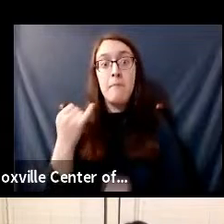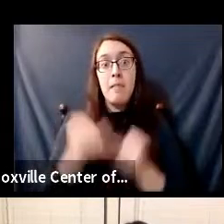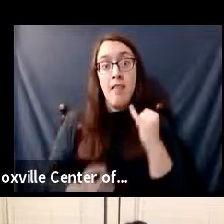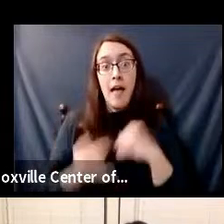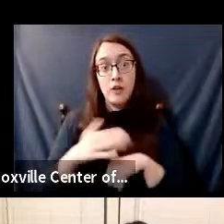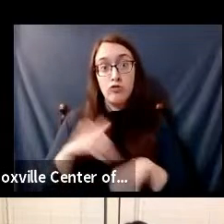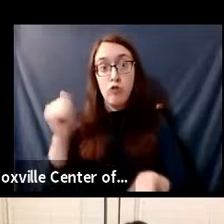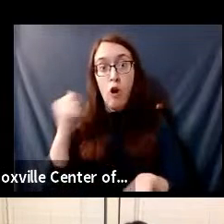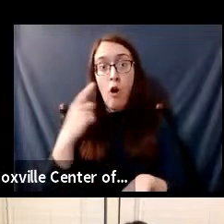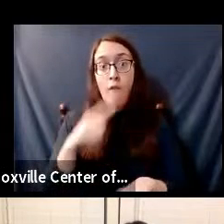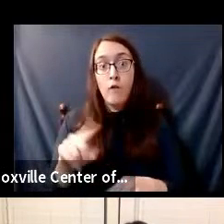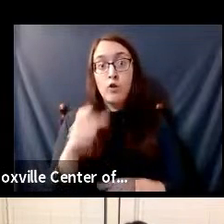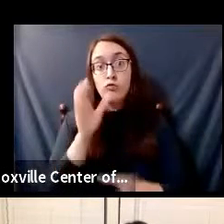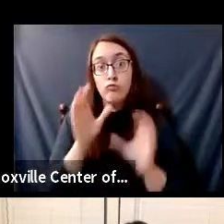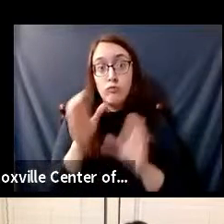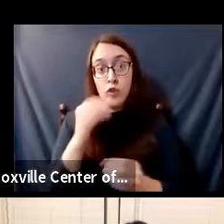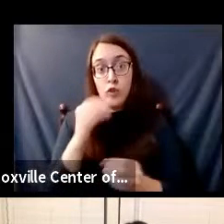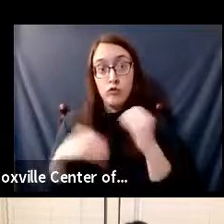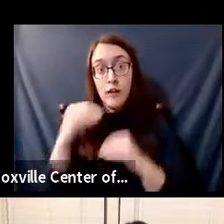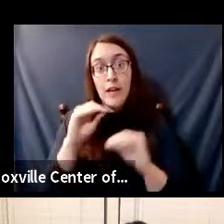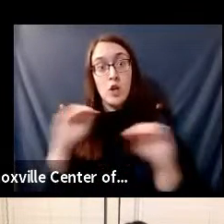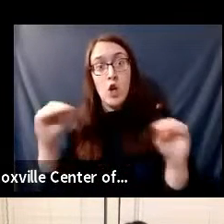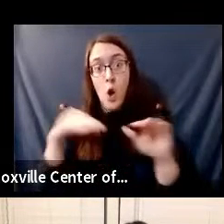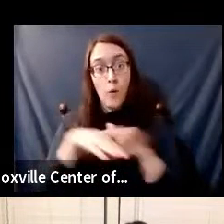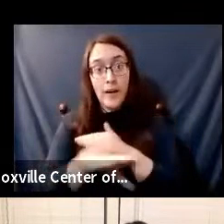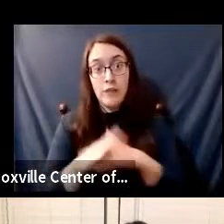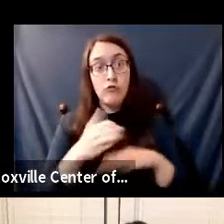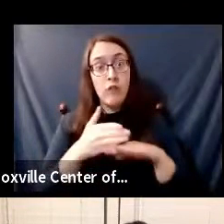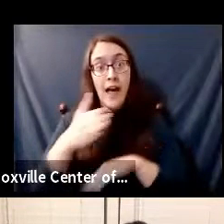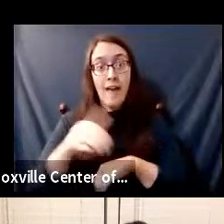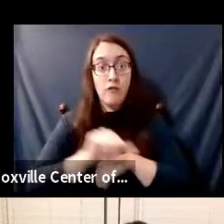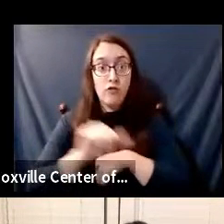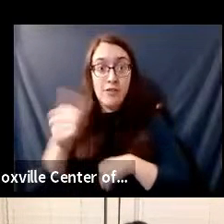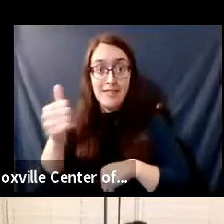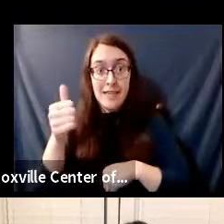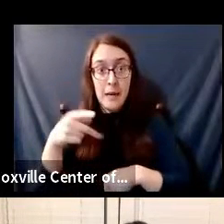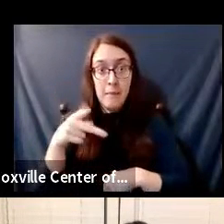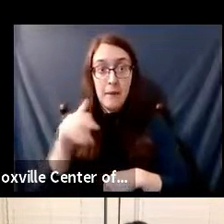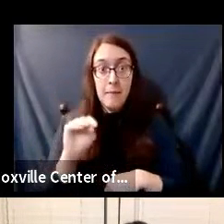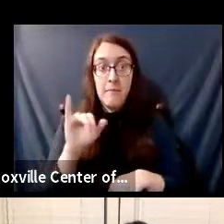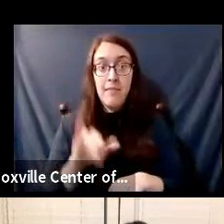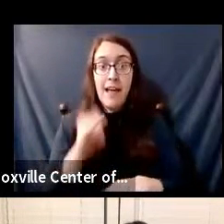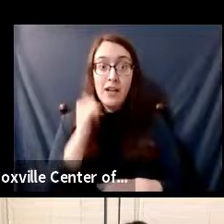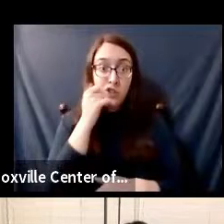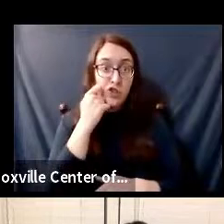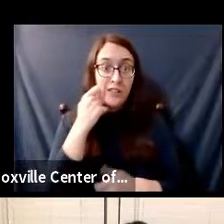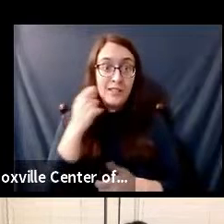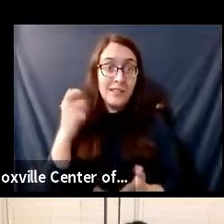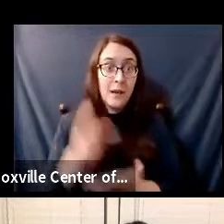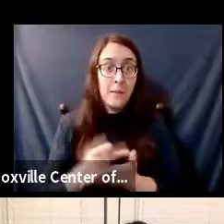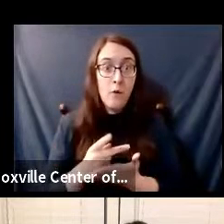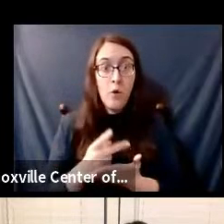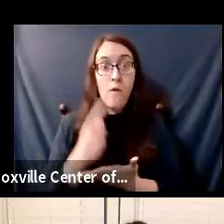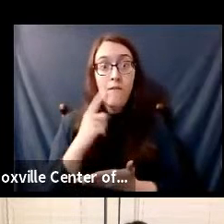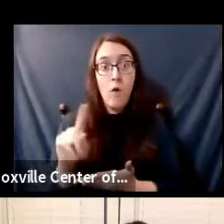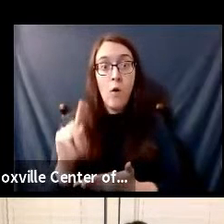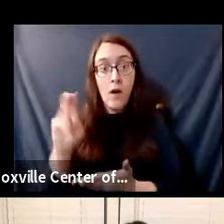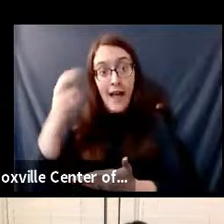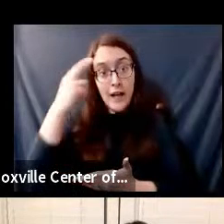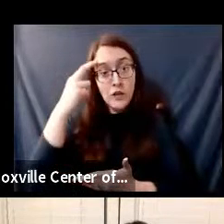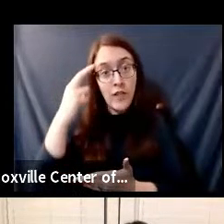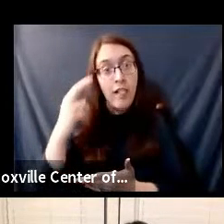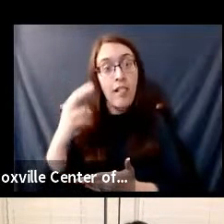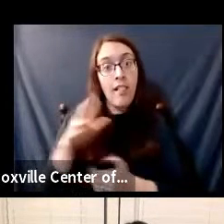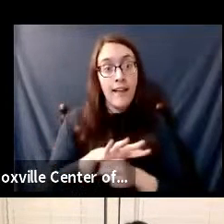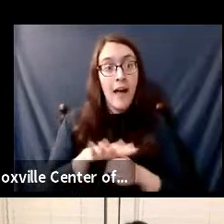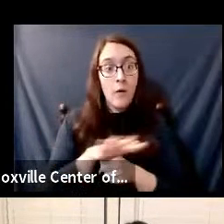service for food and beverage, and no entry after 10 p.m. That just got approved for Metro Davidson County just now. Yeah, correct. And that's the same